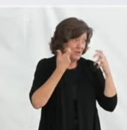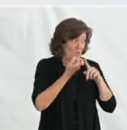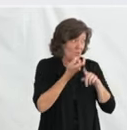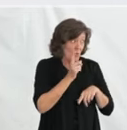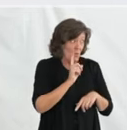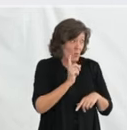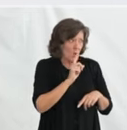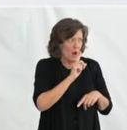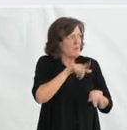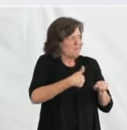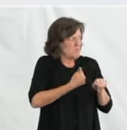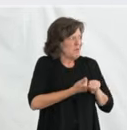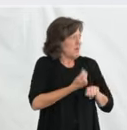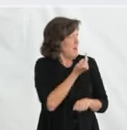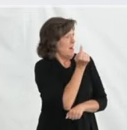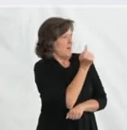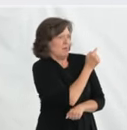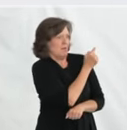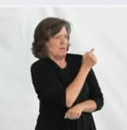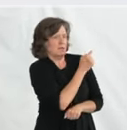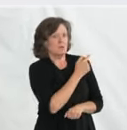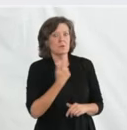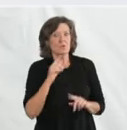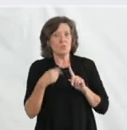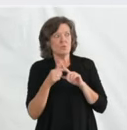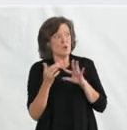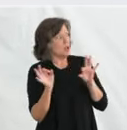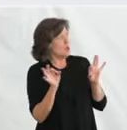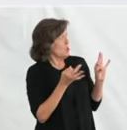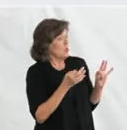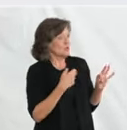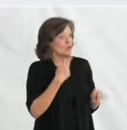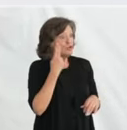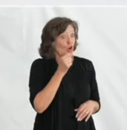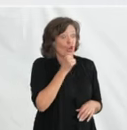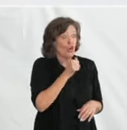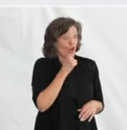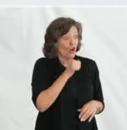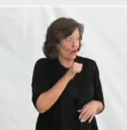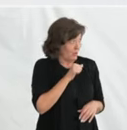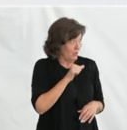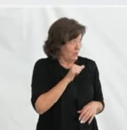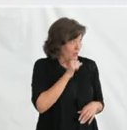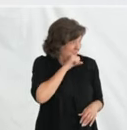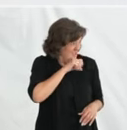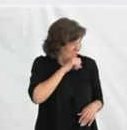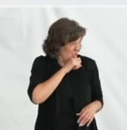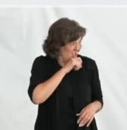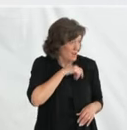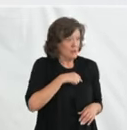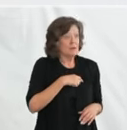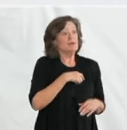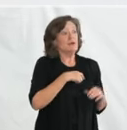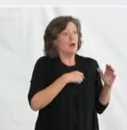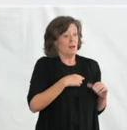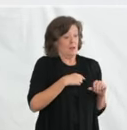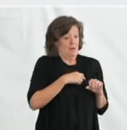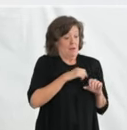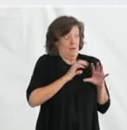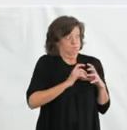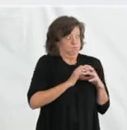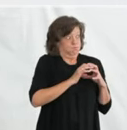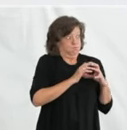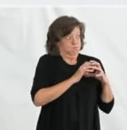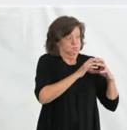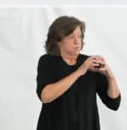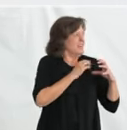behind the lockers. And when we turned to look, we saw Alicia rise up from behind the lockers. She was back there where